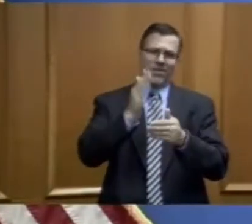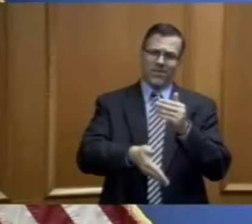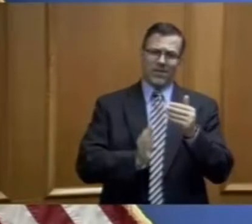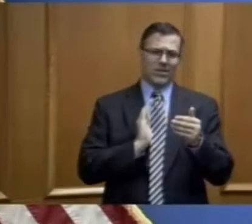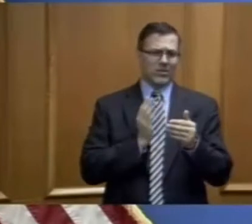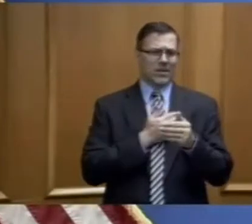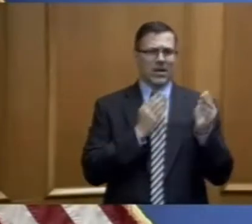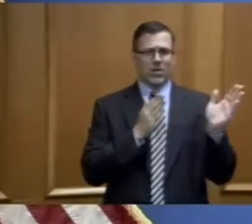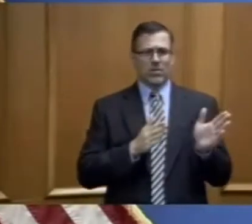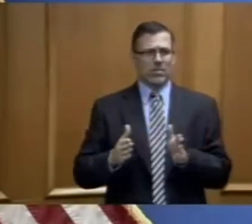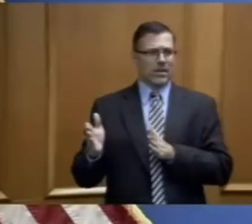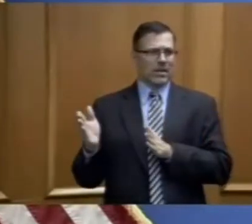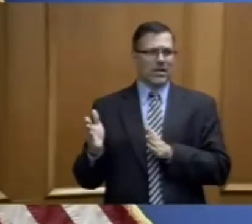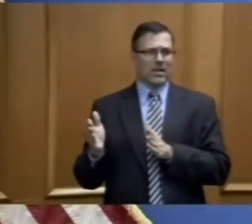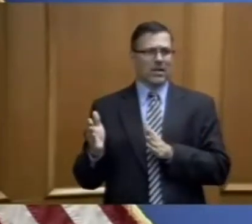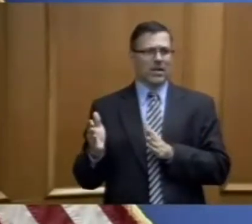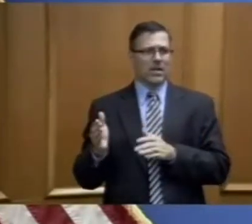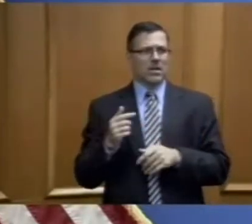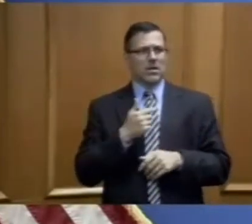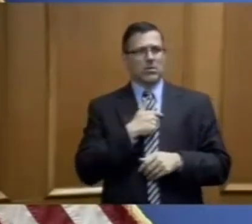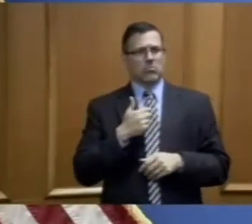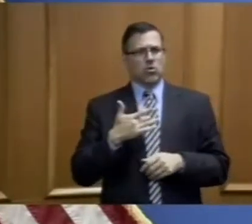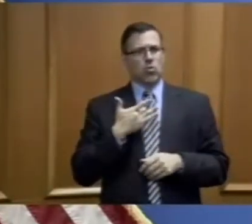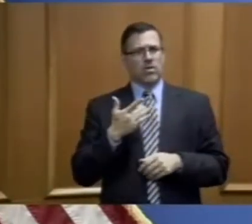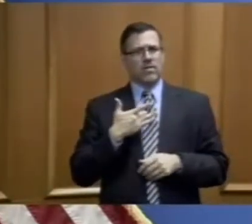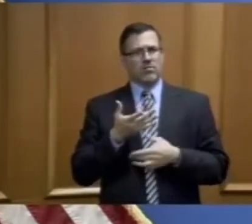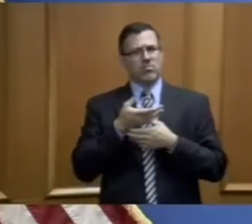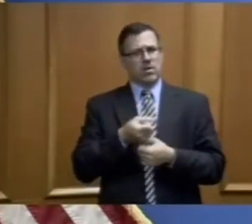do, and we were certain about that.